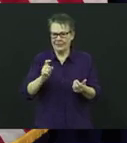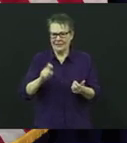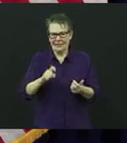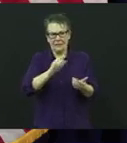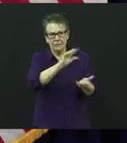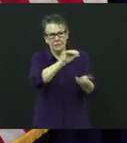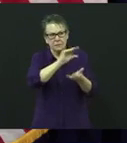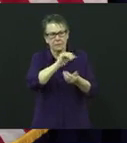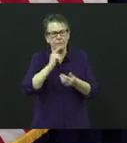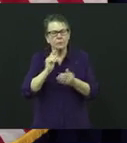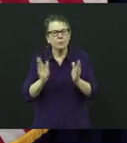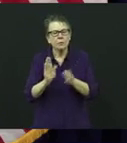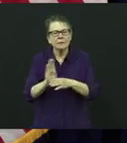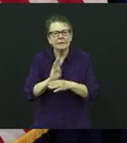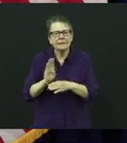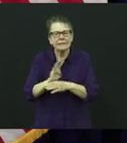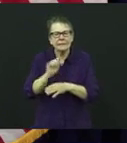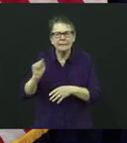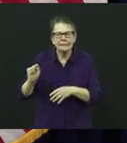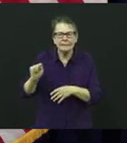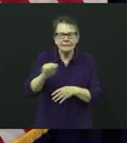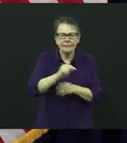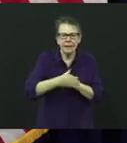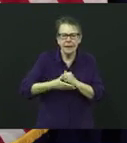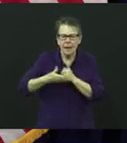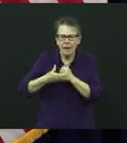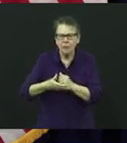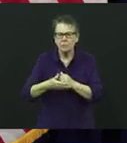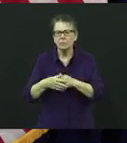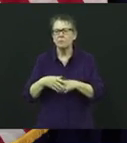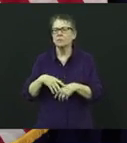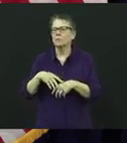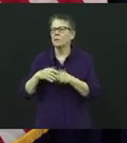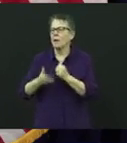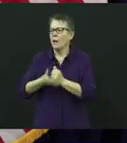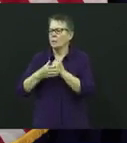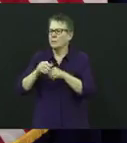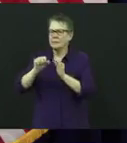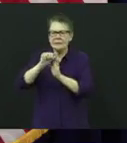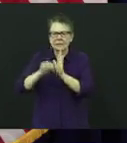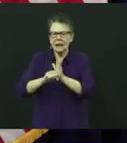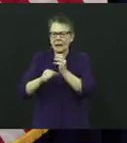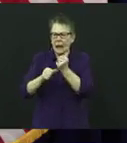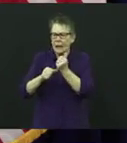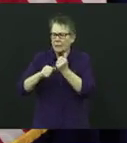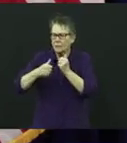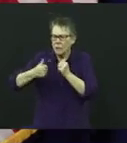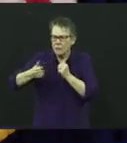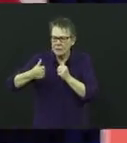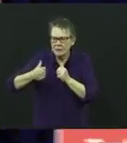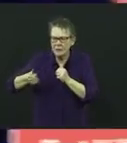unemployed insurance, state aid, transit aid directly into the economy. Pat, any comments on hotels in your deliberation? By the way, the